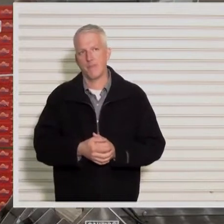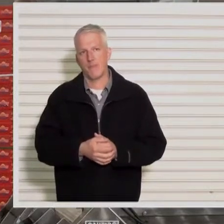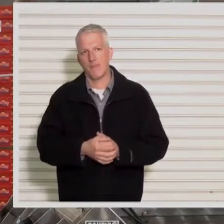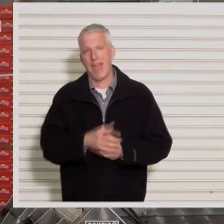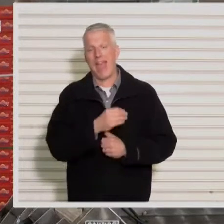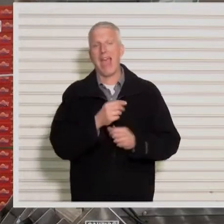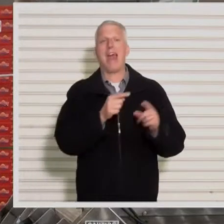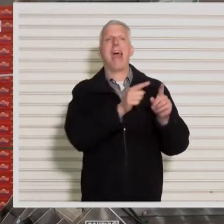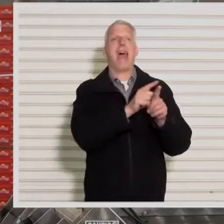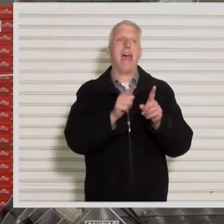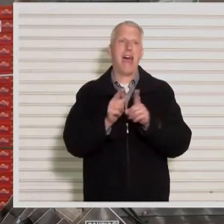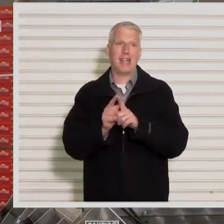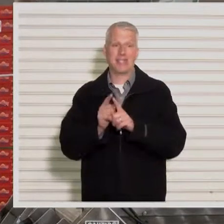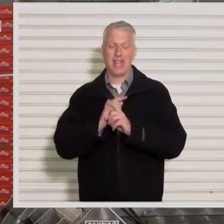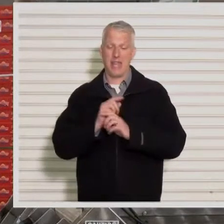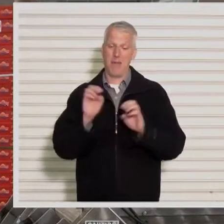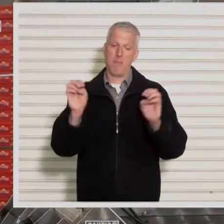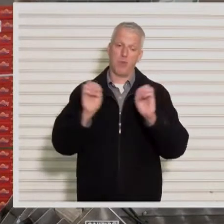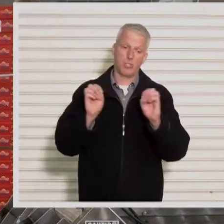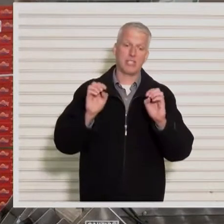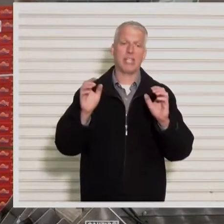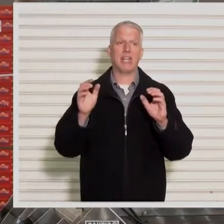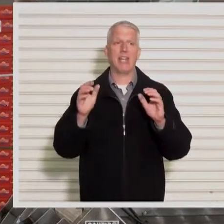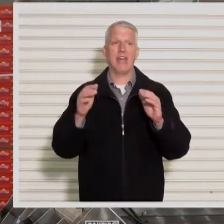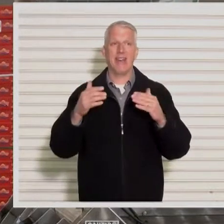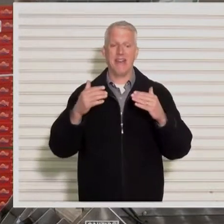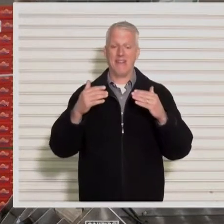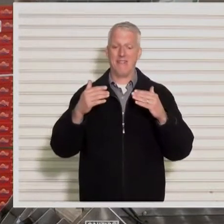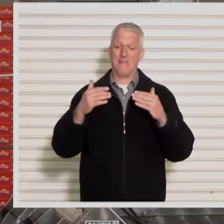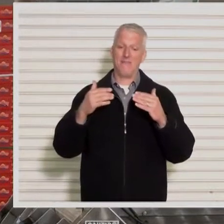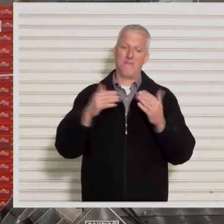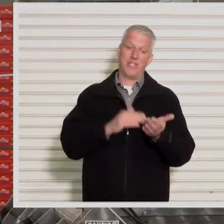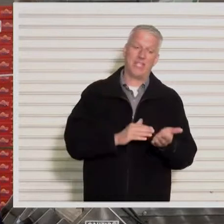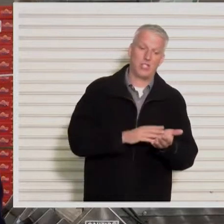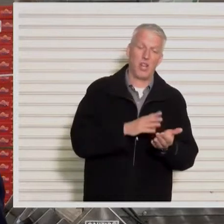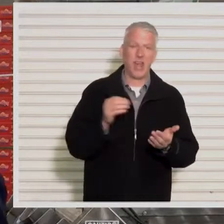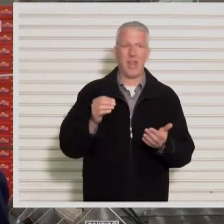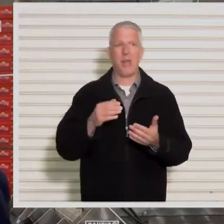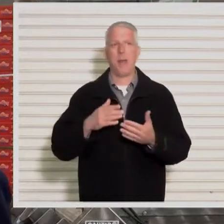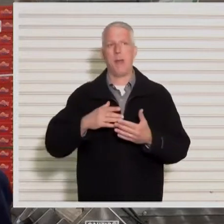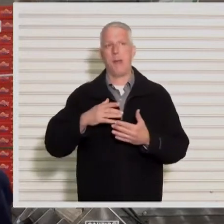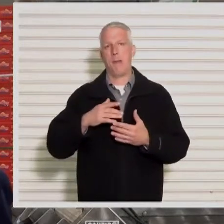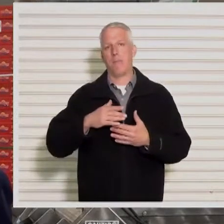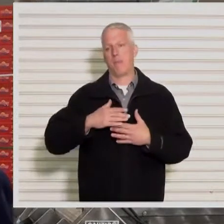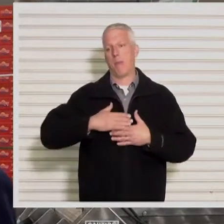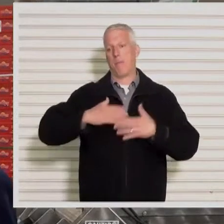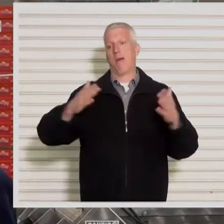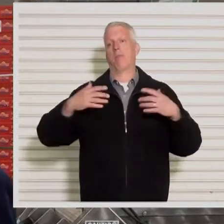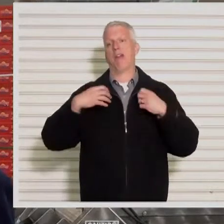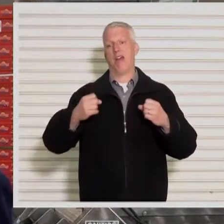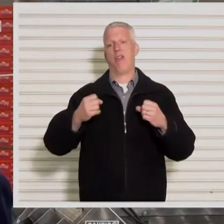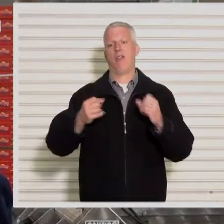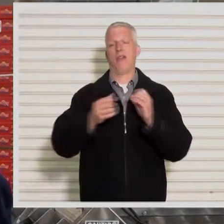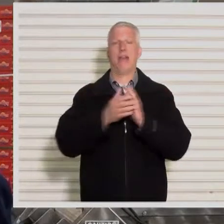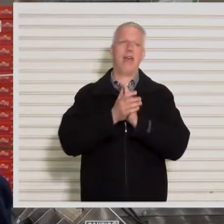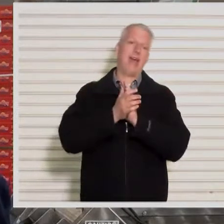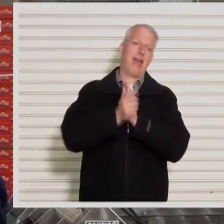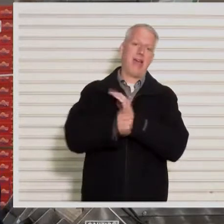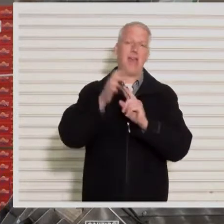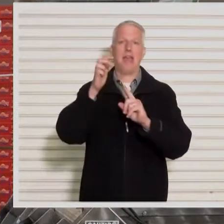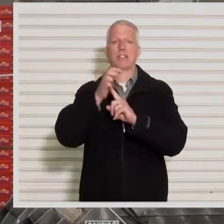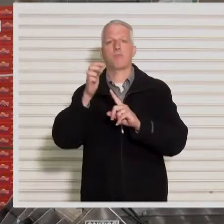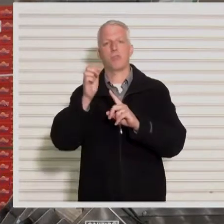And as an emergency physician and a public health expert that spoke with